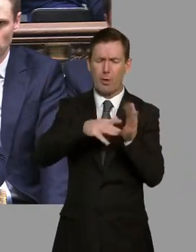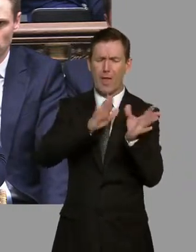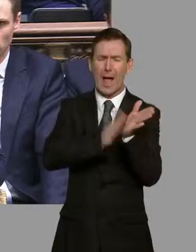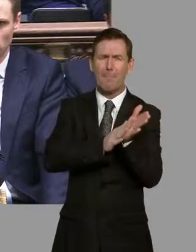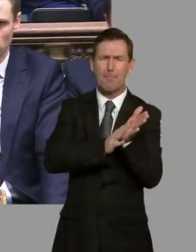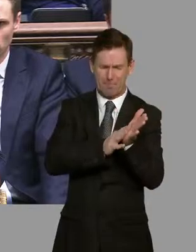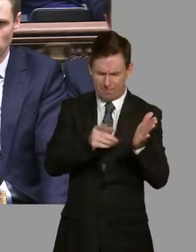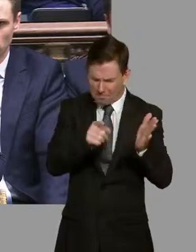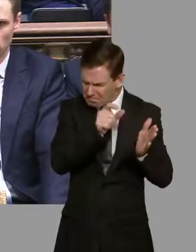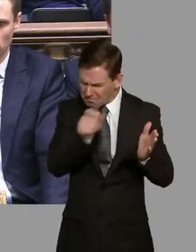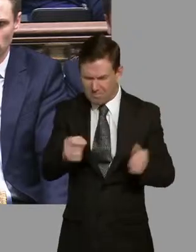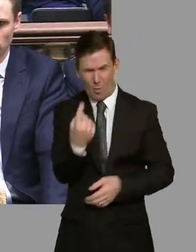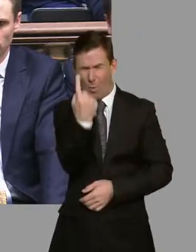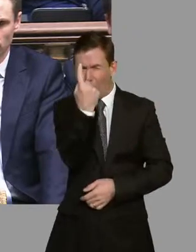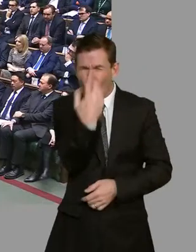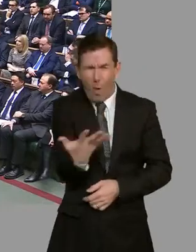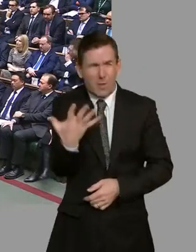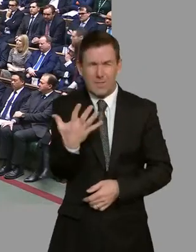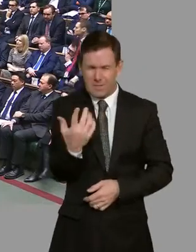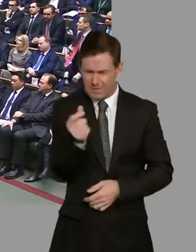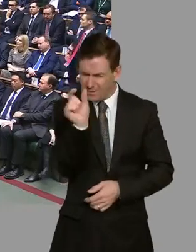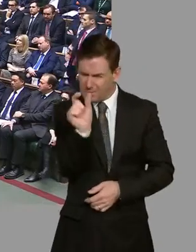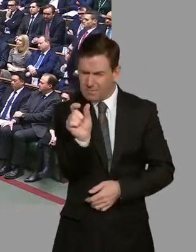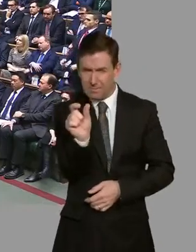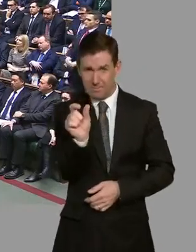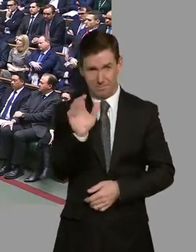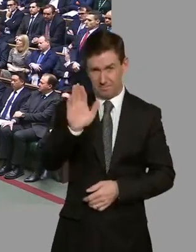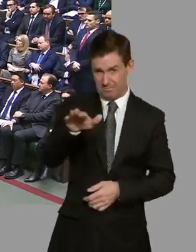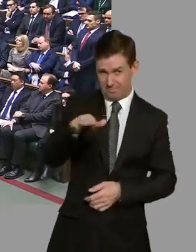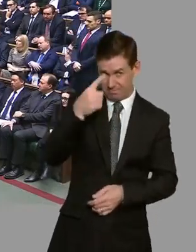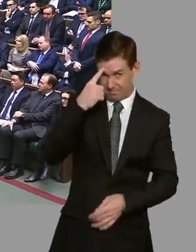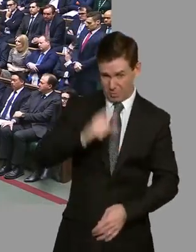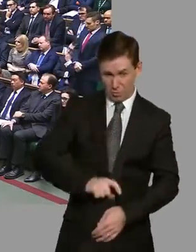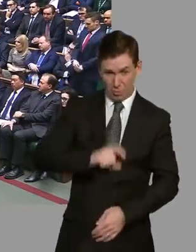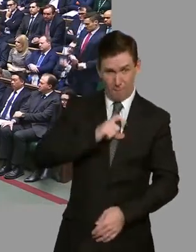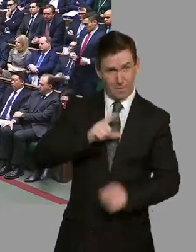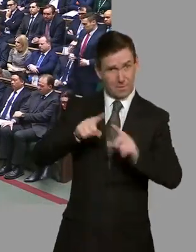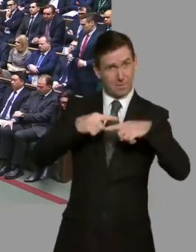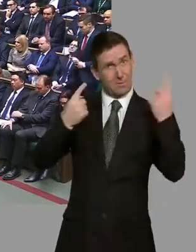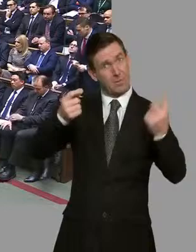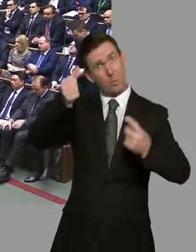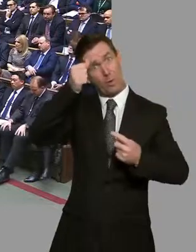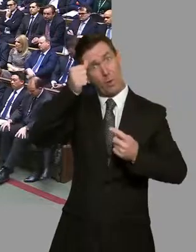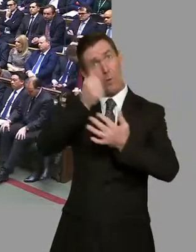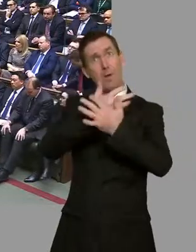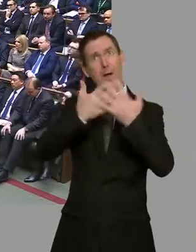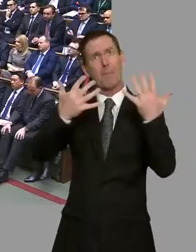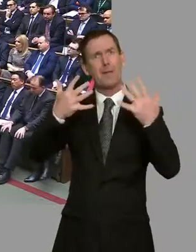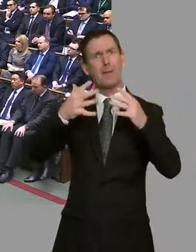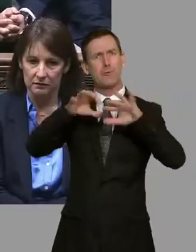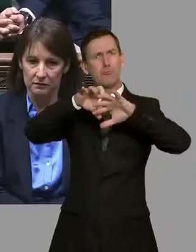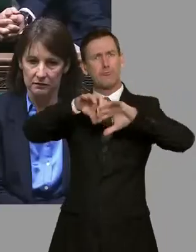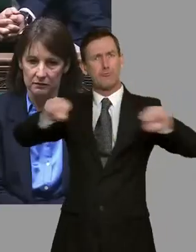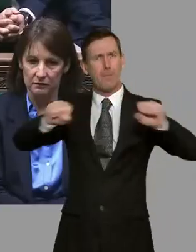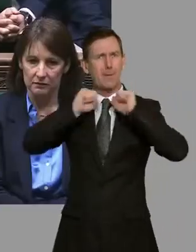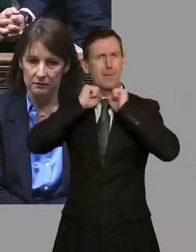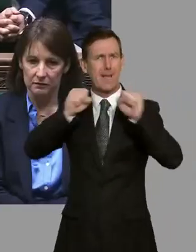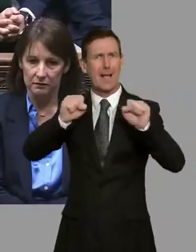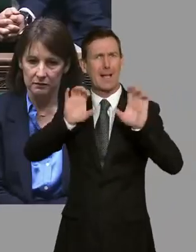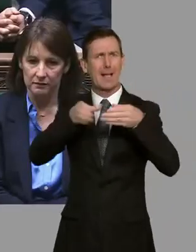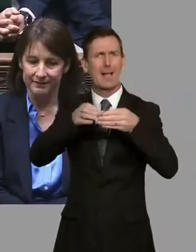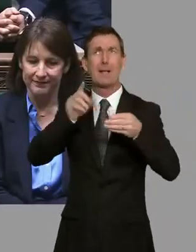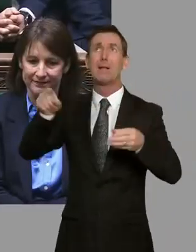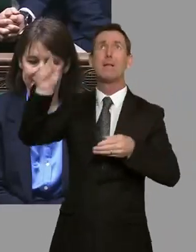rape gang activity? Prime Minister. Can I first thank her for her condolences, and can I thank her for reaching out